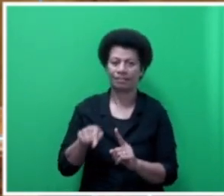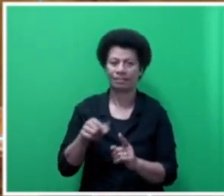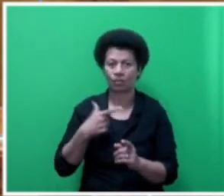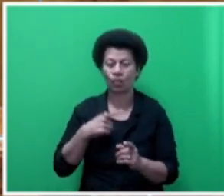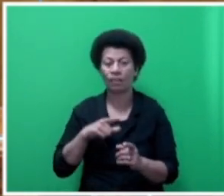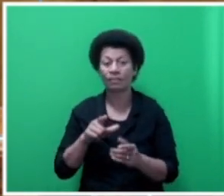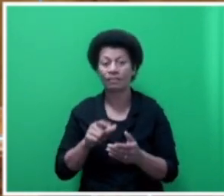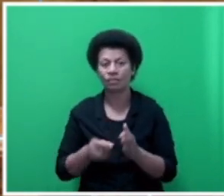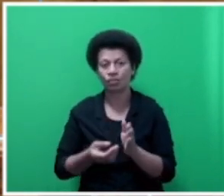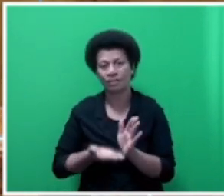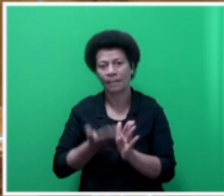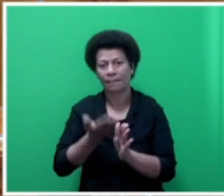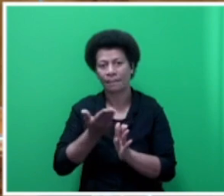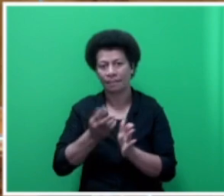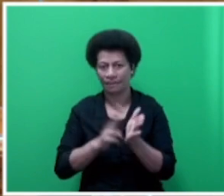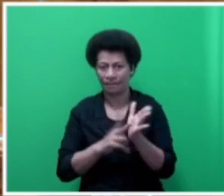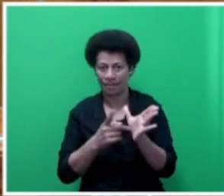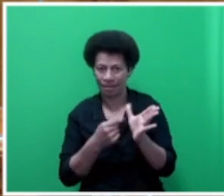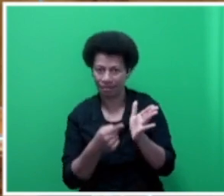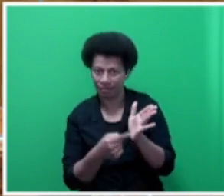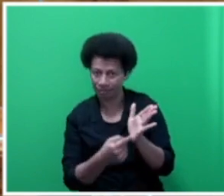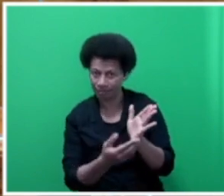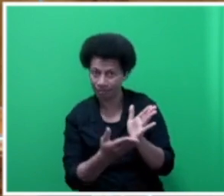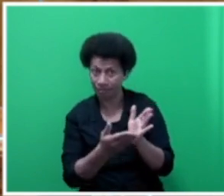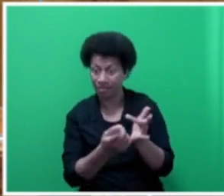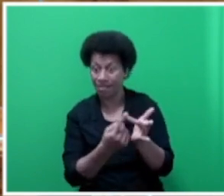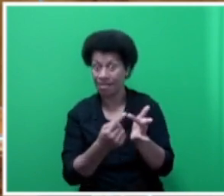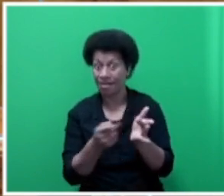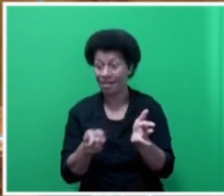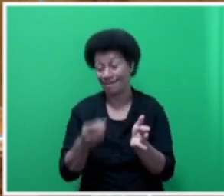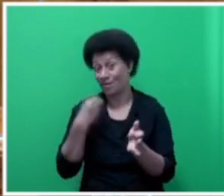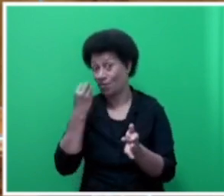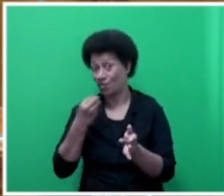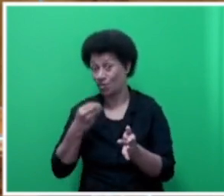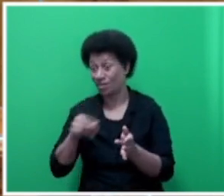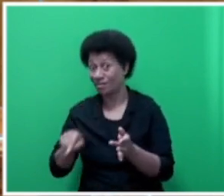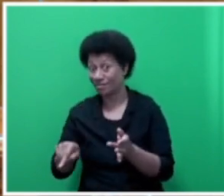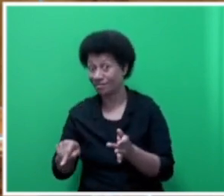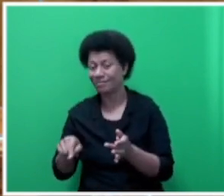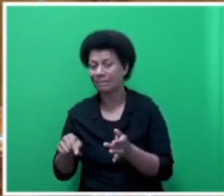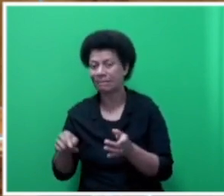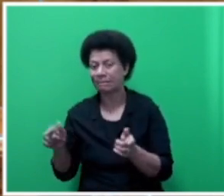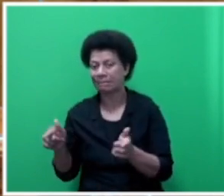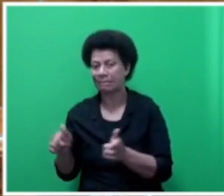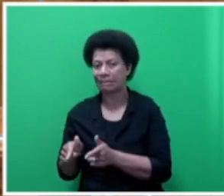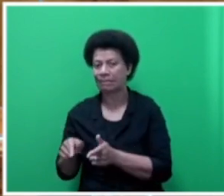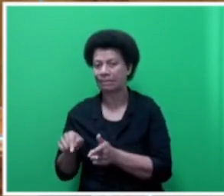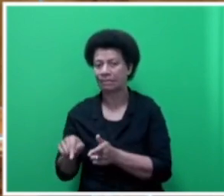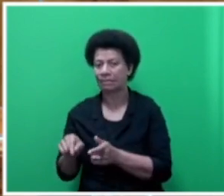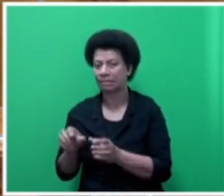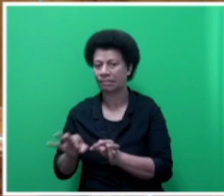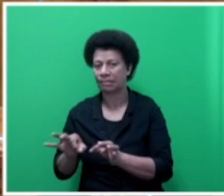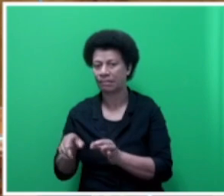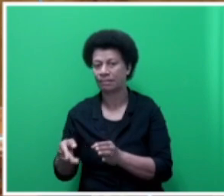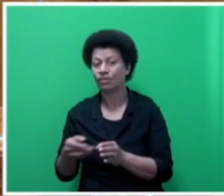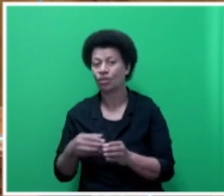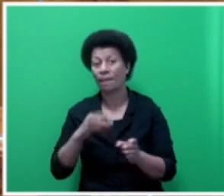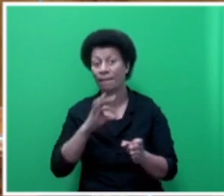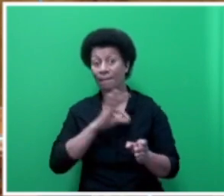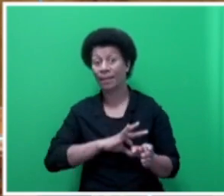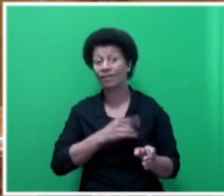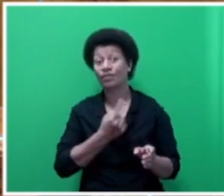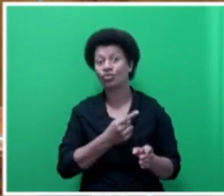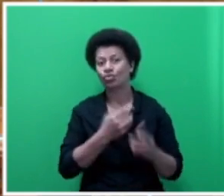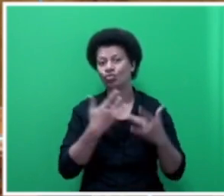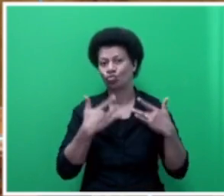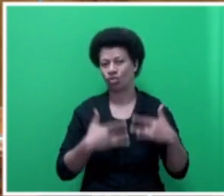increase in VAT rather than directing and removing VAT on basic food items, which will also benefit the rich only.